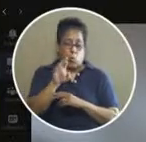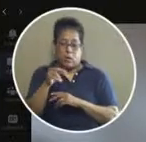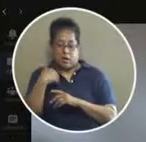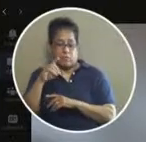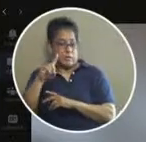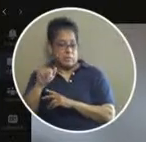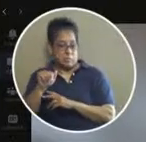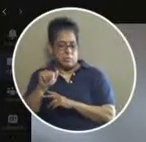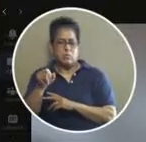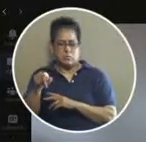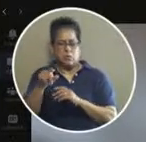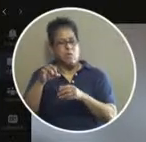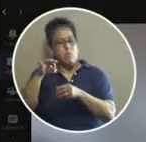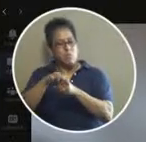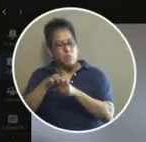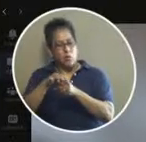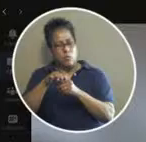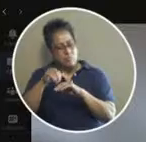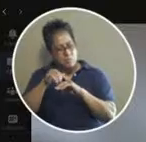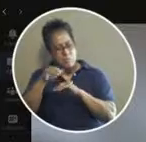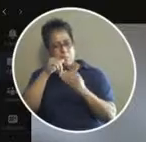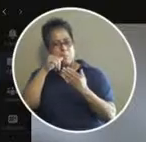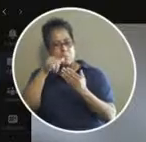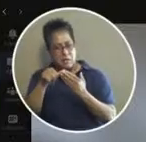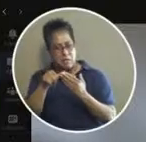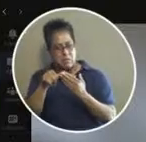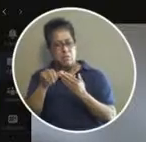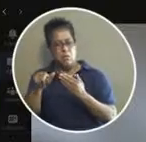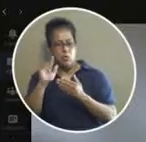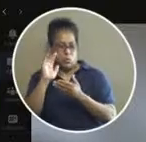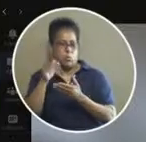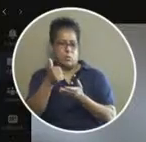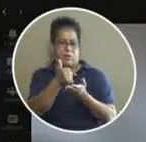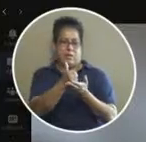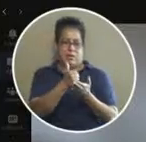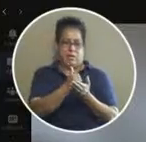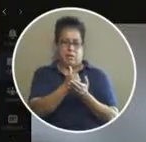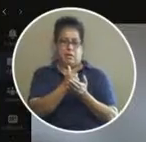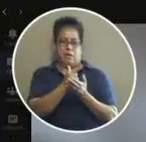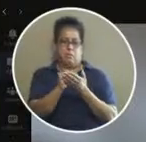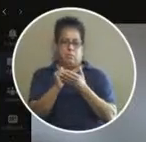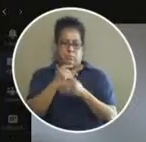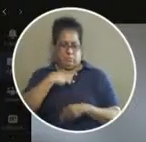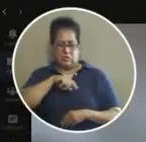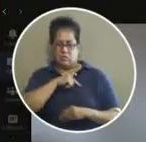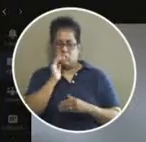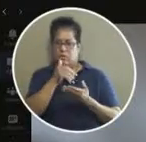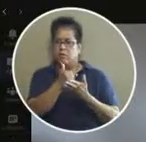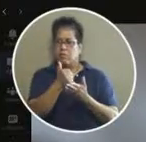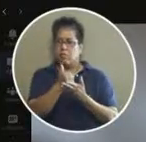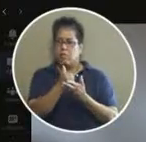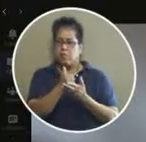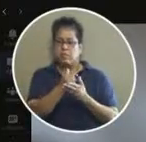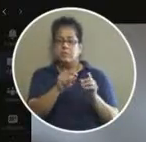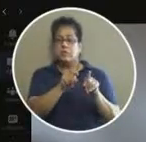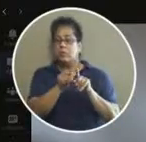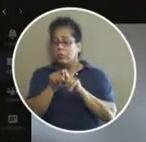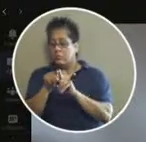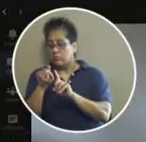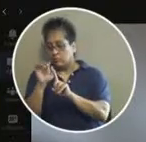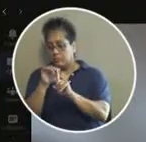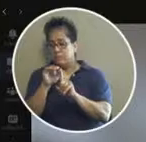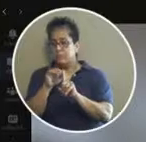every effort to vote by mail. And that would obviously help us tremendously. And just to remind